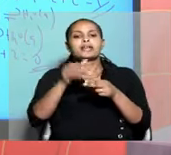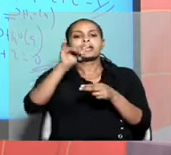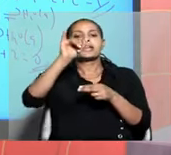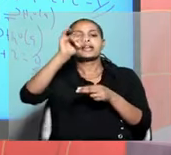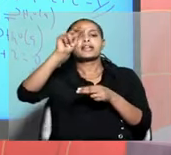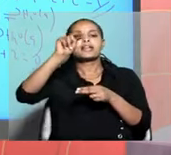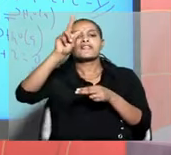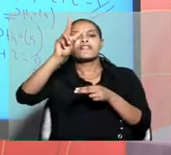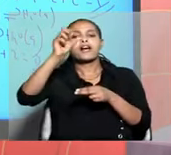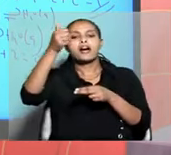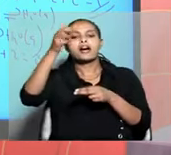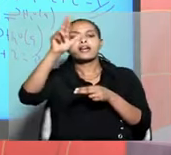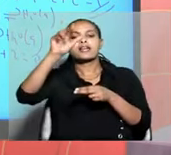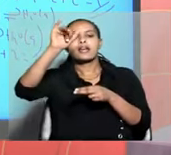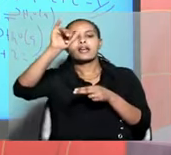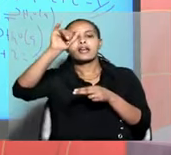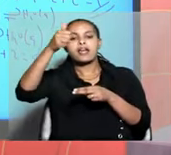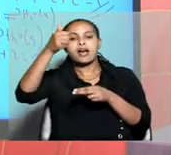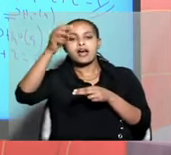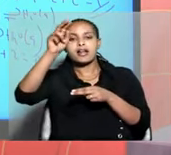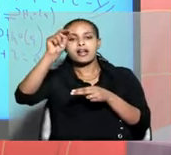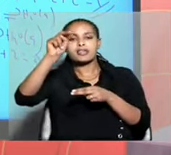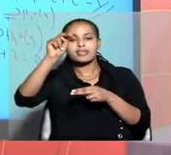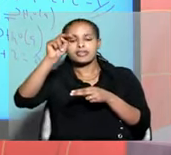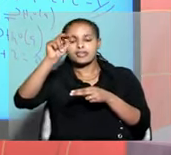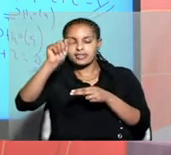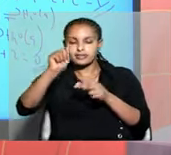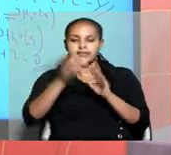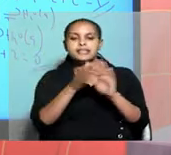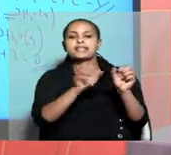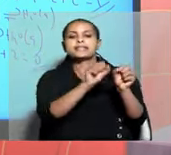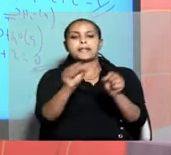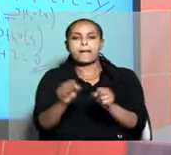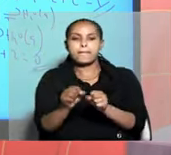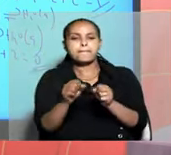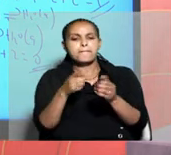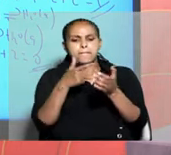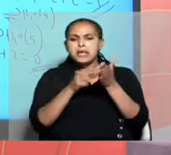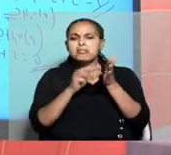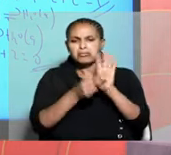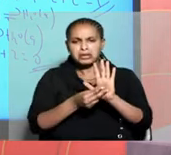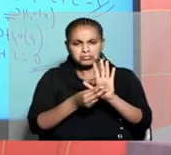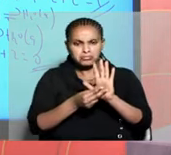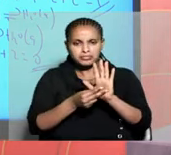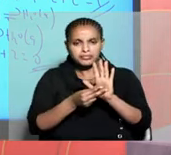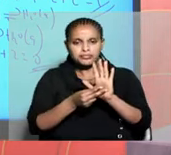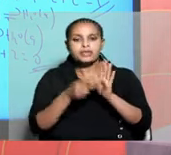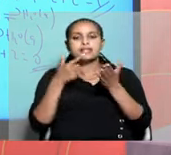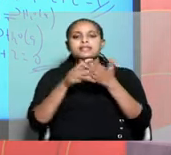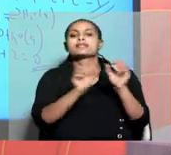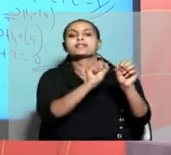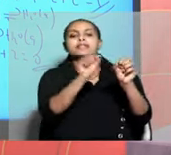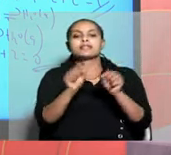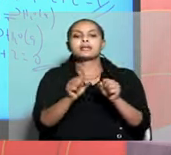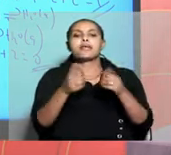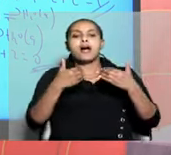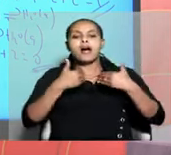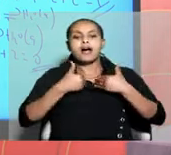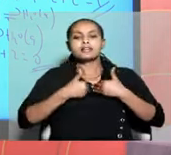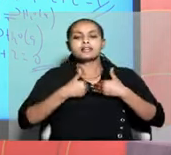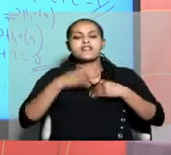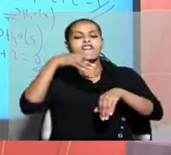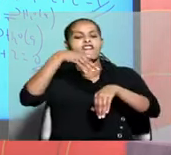invariant system. Invariant system. What does this mean? This system